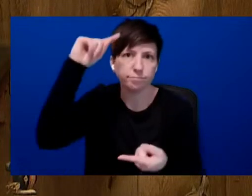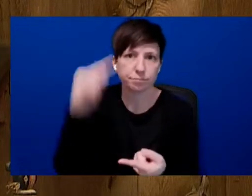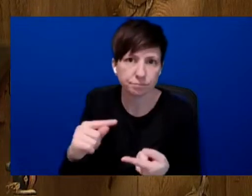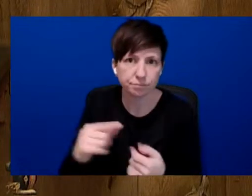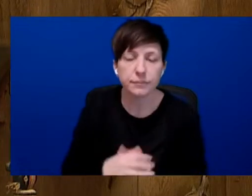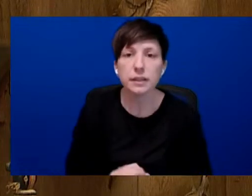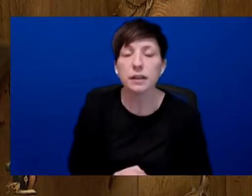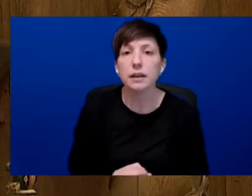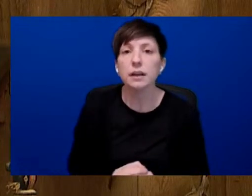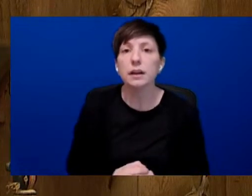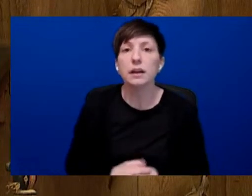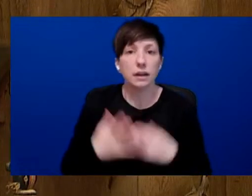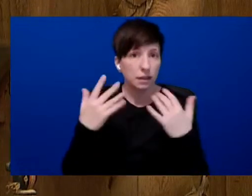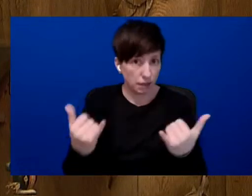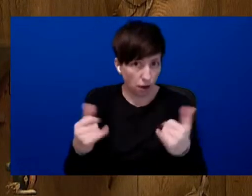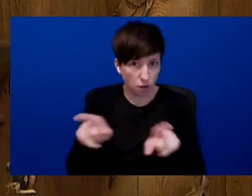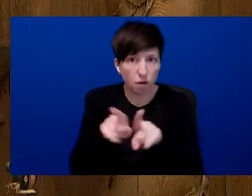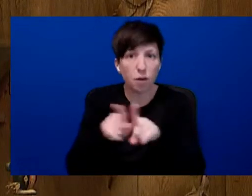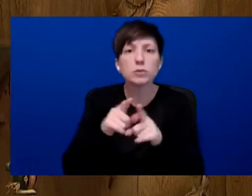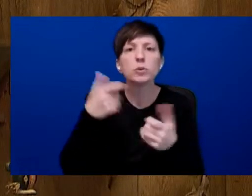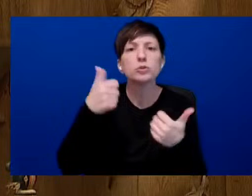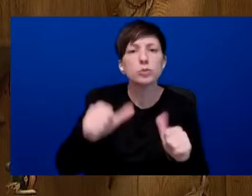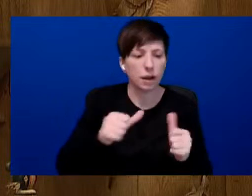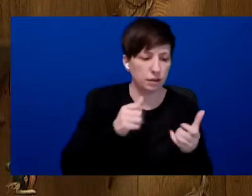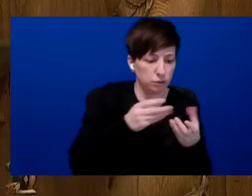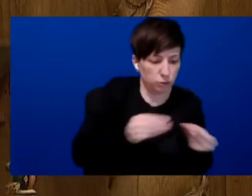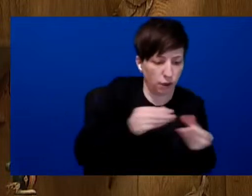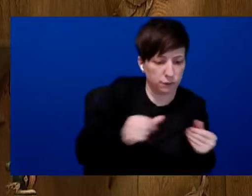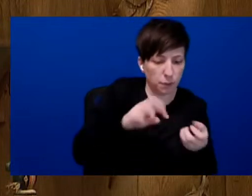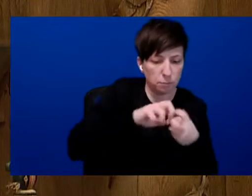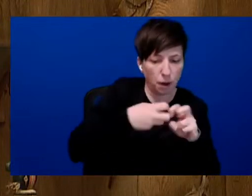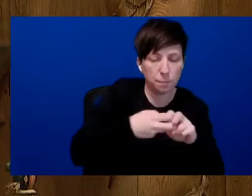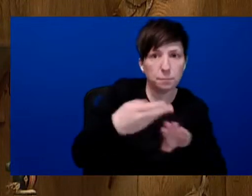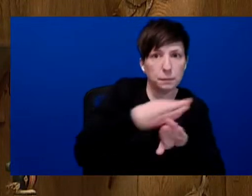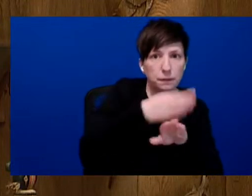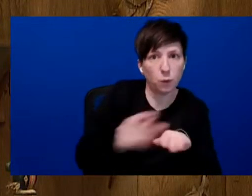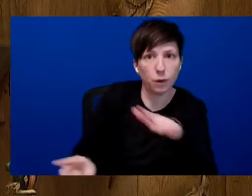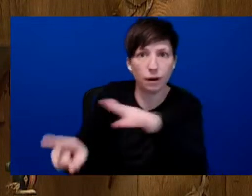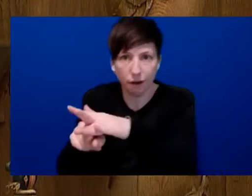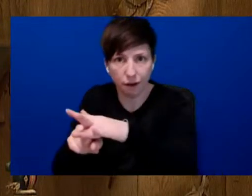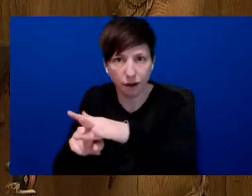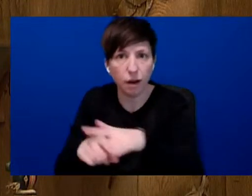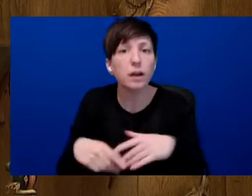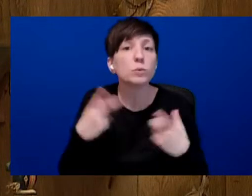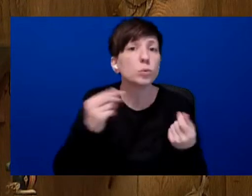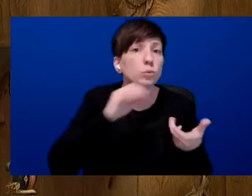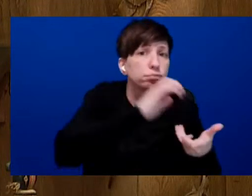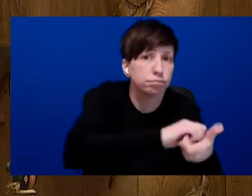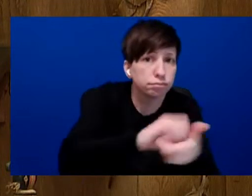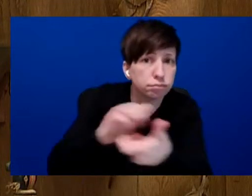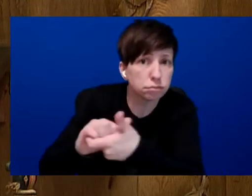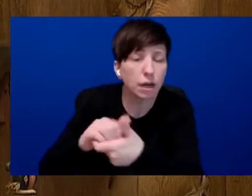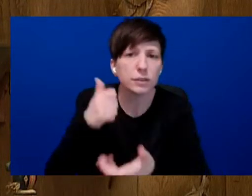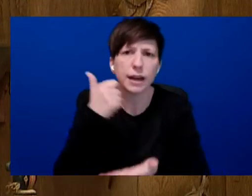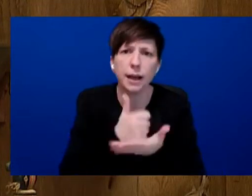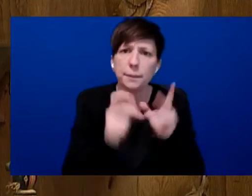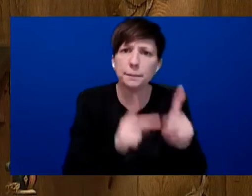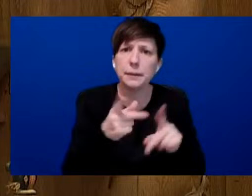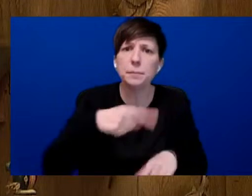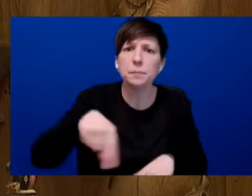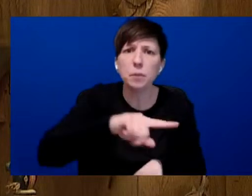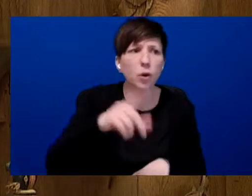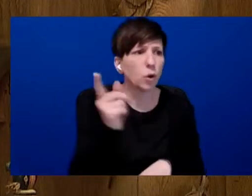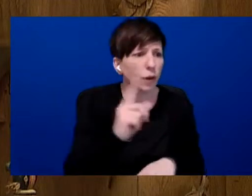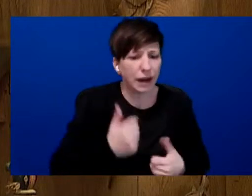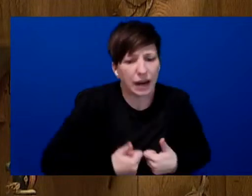people into conflict with the law and their neighbors. It is working with partners on the ground to move people from unsafe encampments